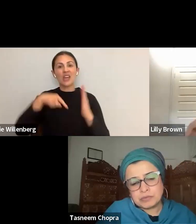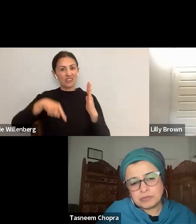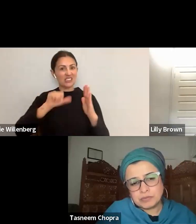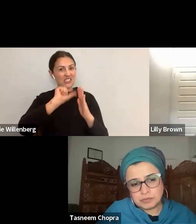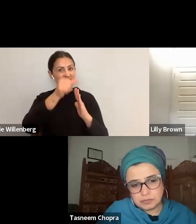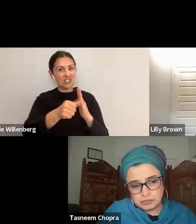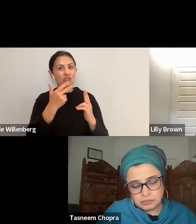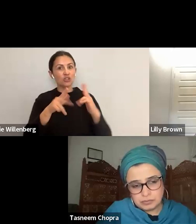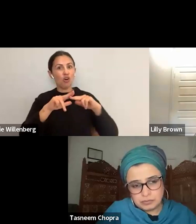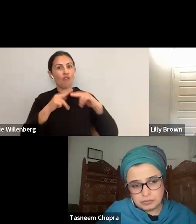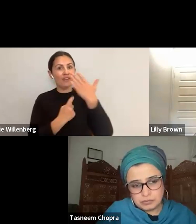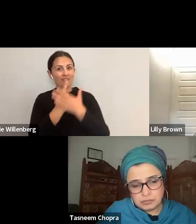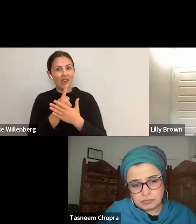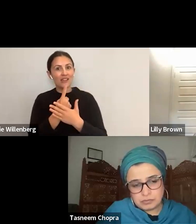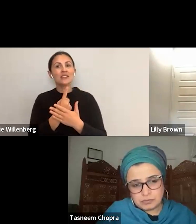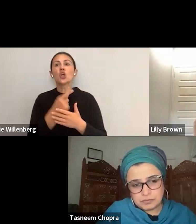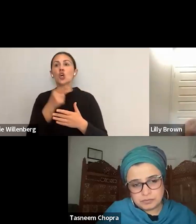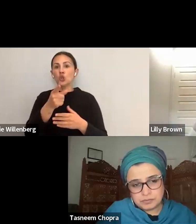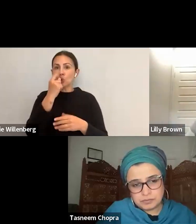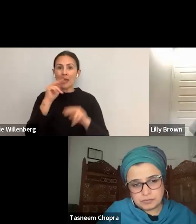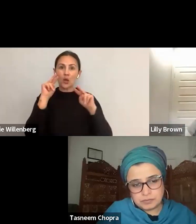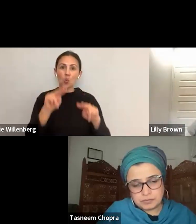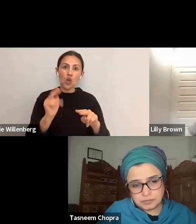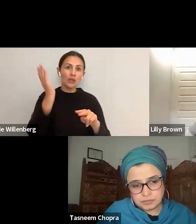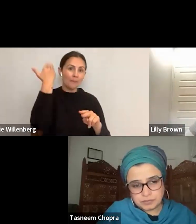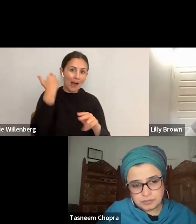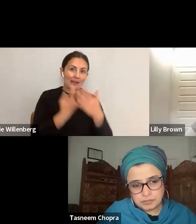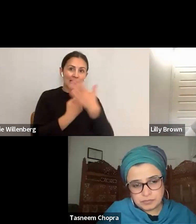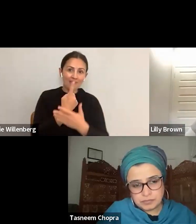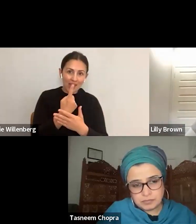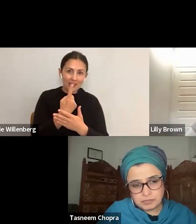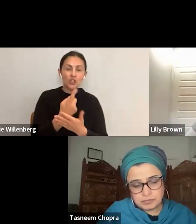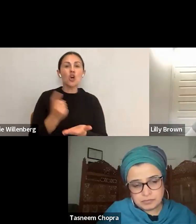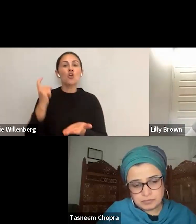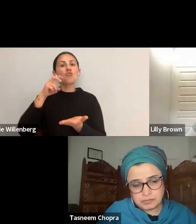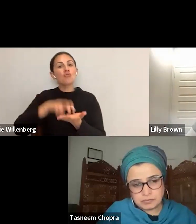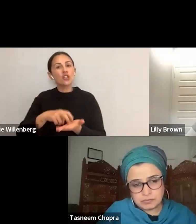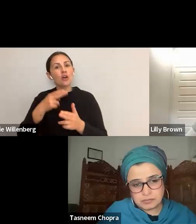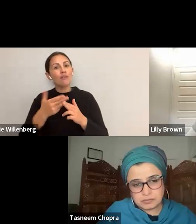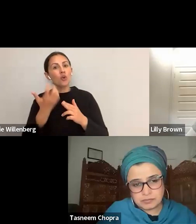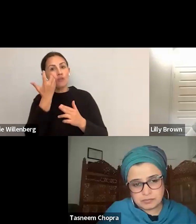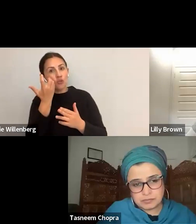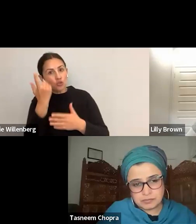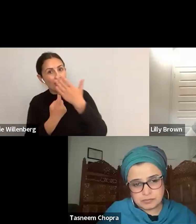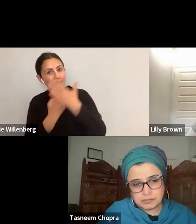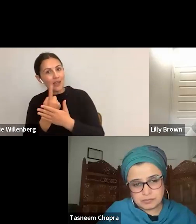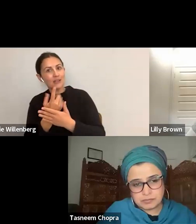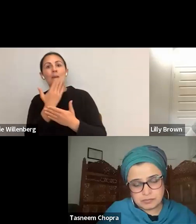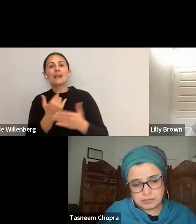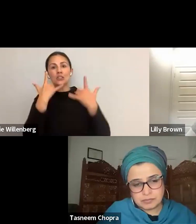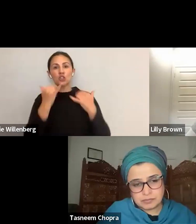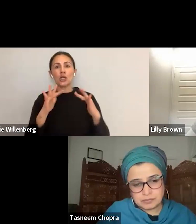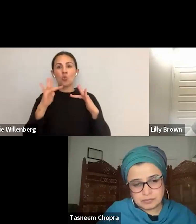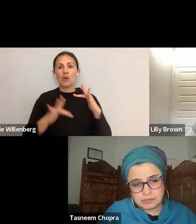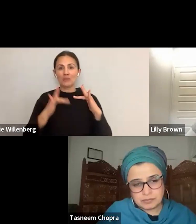website, and you can find recordings of past conversations and register for future sessions on our website as well. A quick reminder as well that